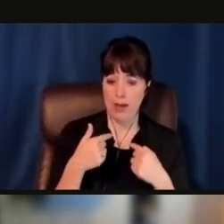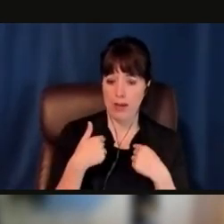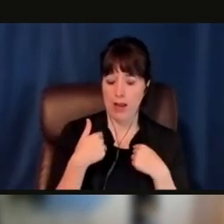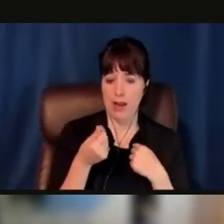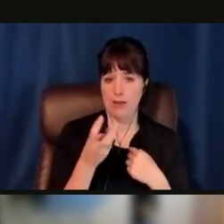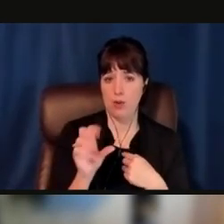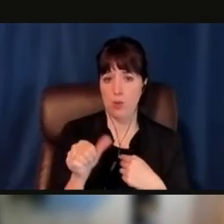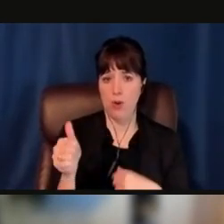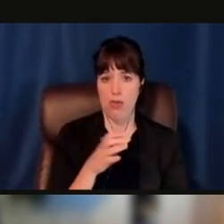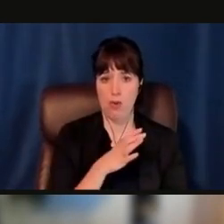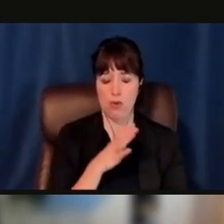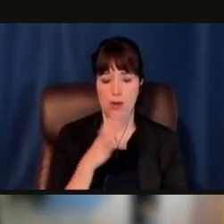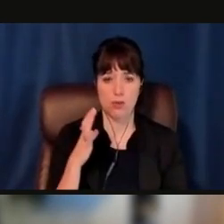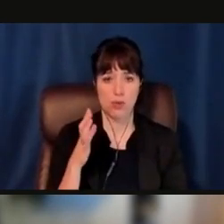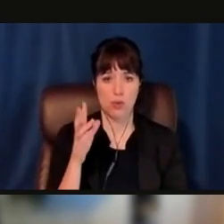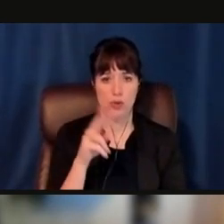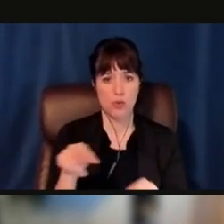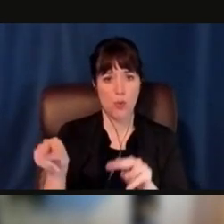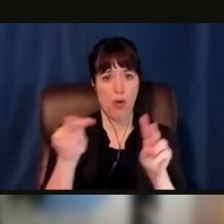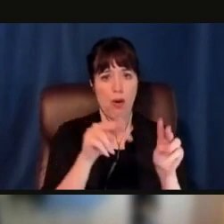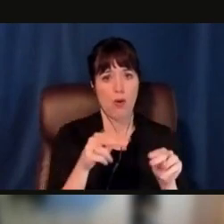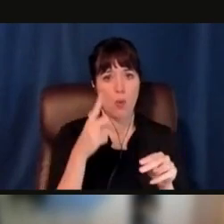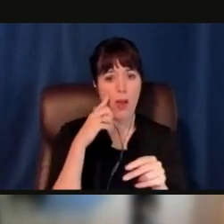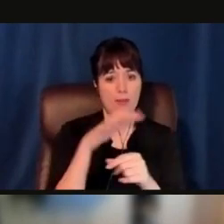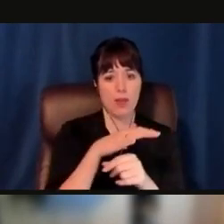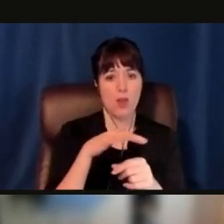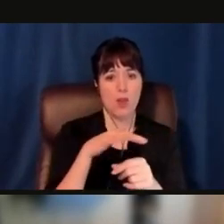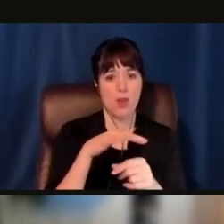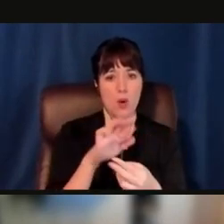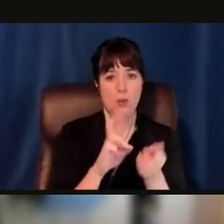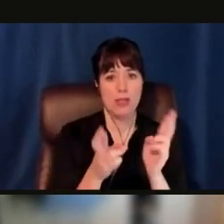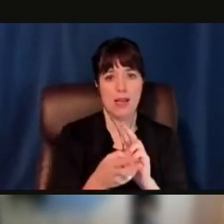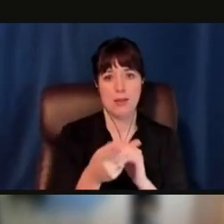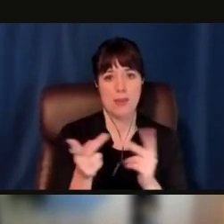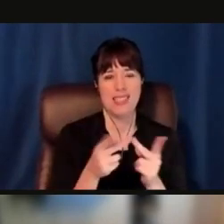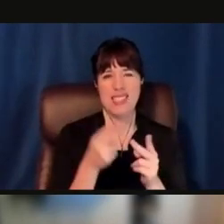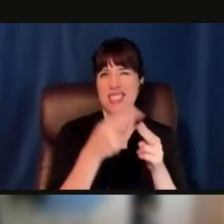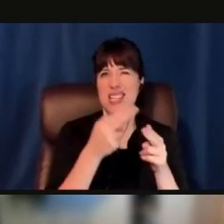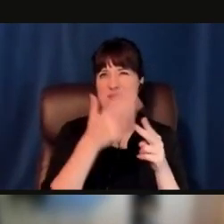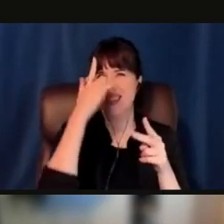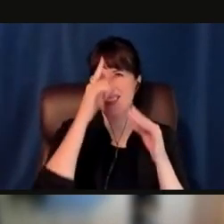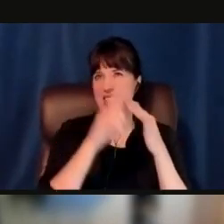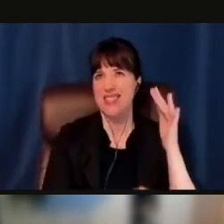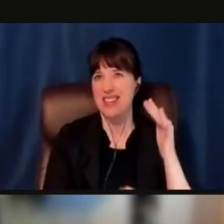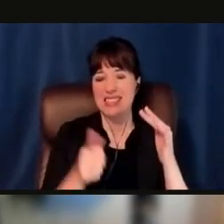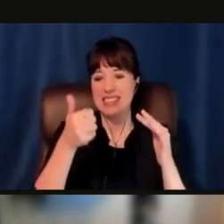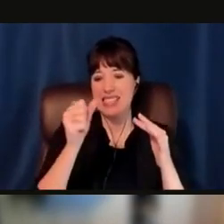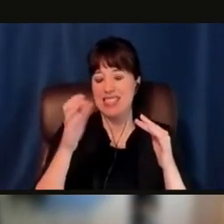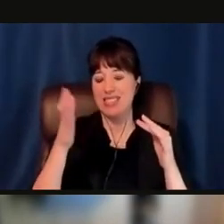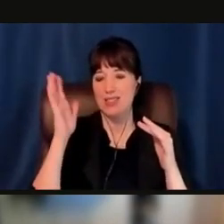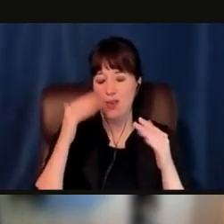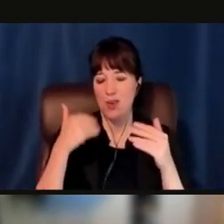councilors toured one of the local recycling facilities, the name is escaping me. I had it 10 seconds ago.